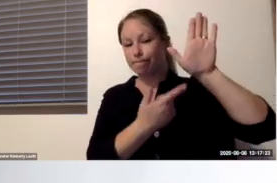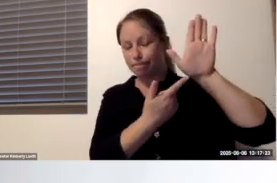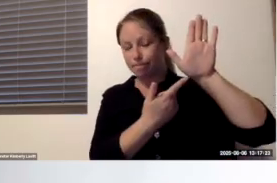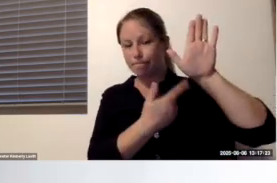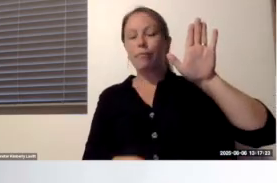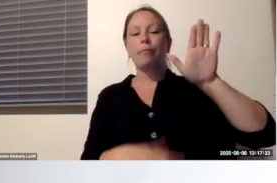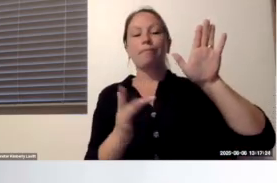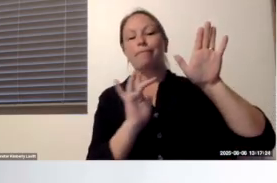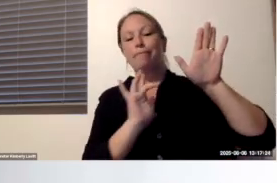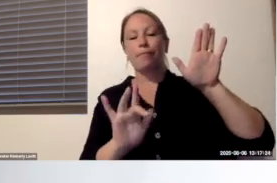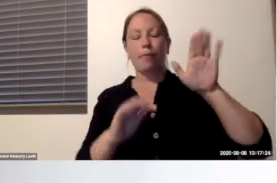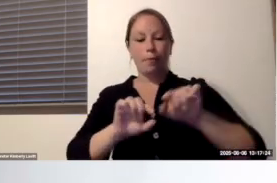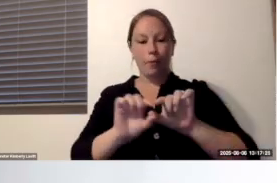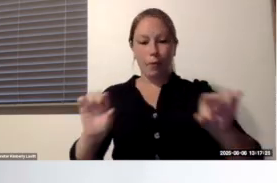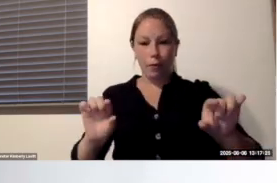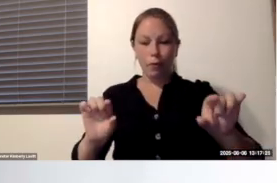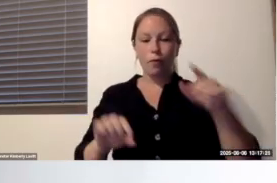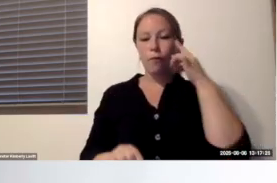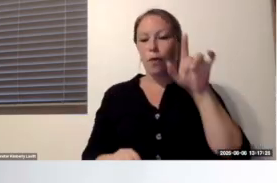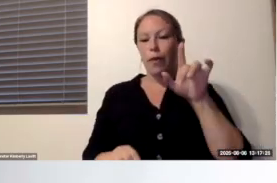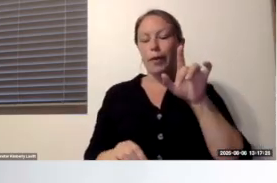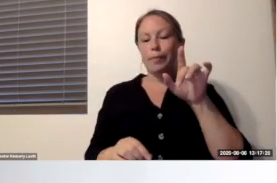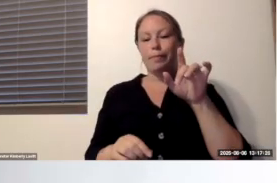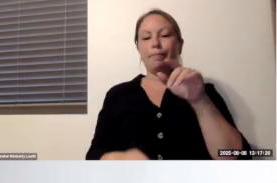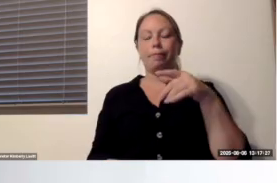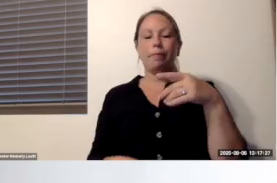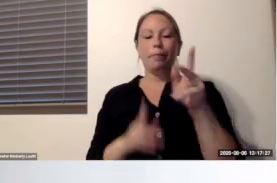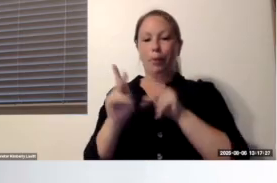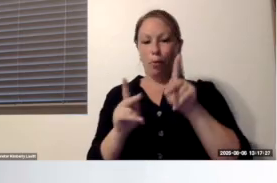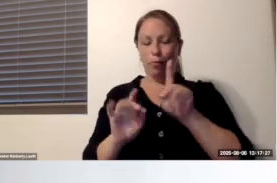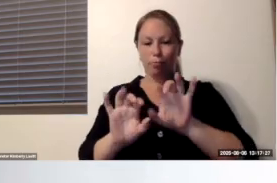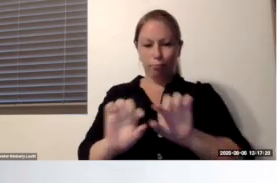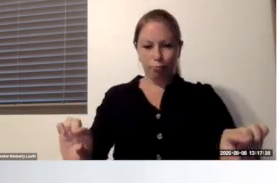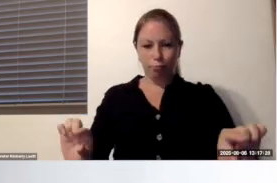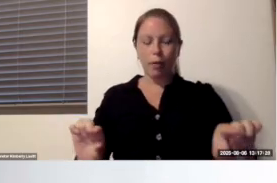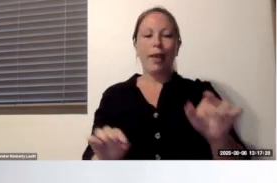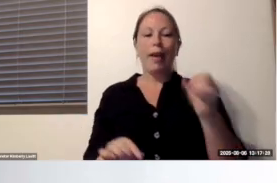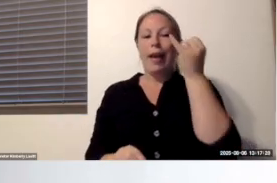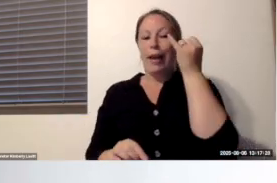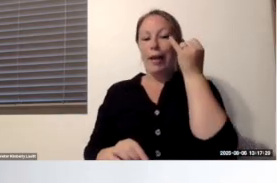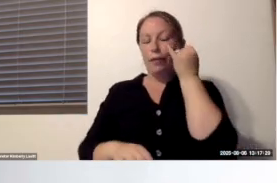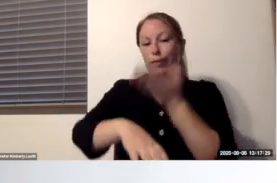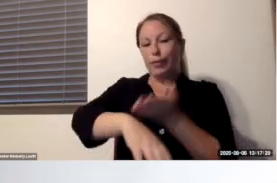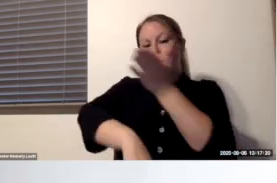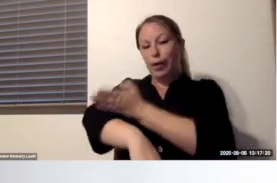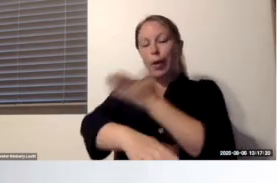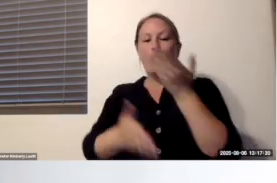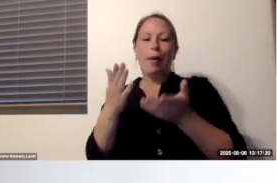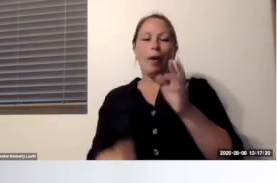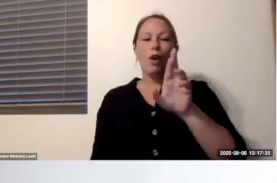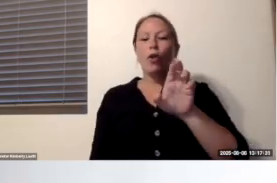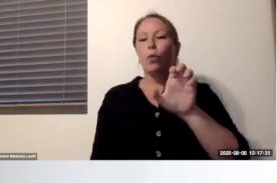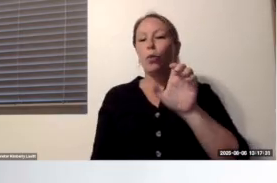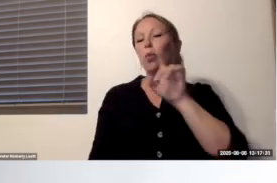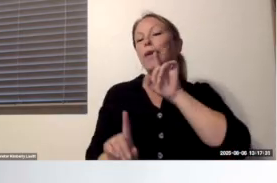bar under the Participants tab. If you are using an updated version of Zoom, you may need to click on the React or